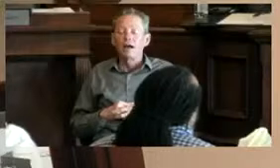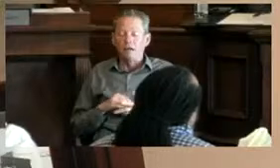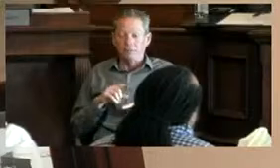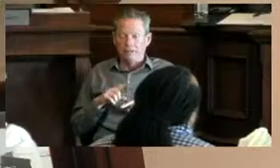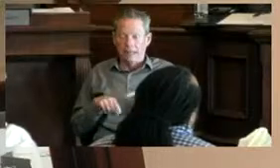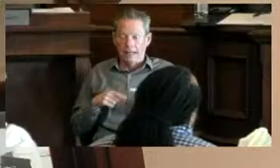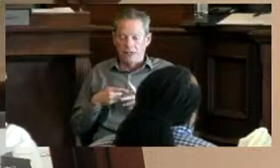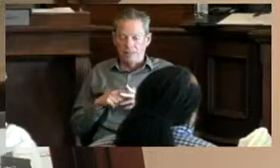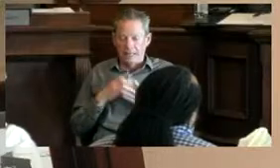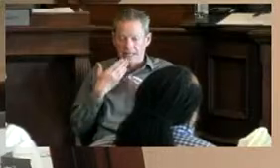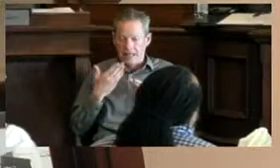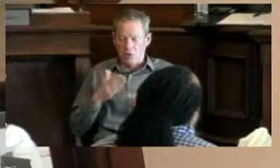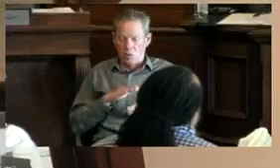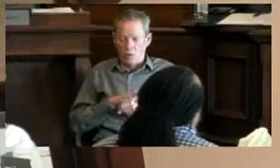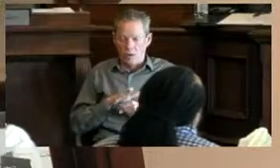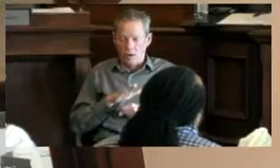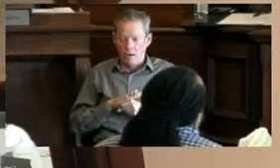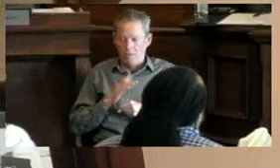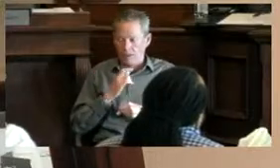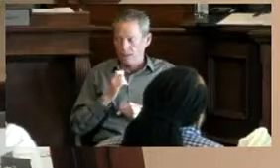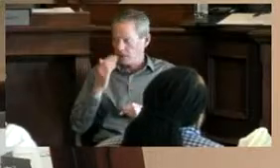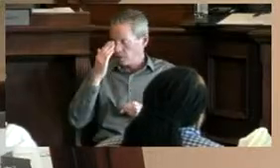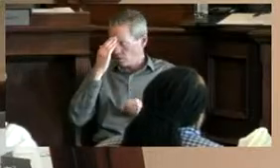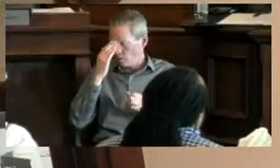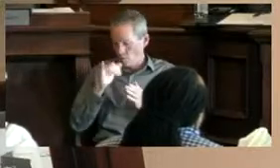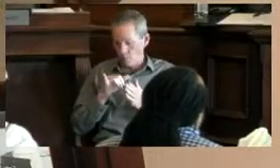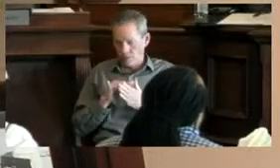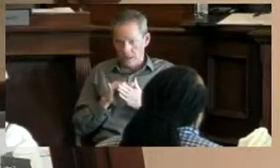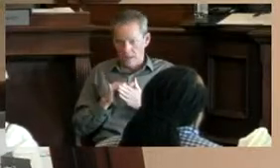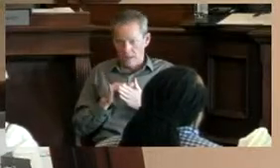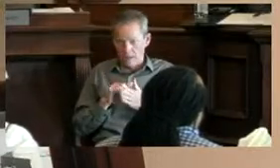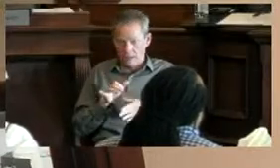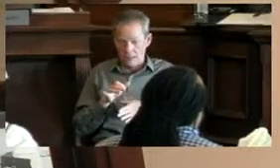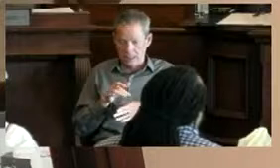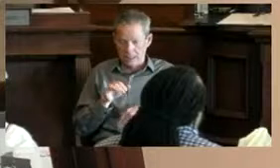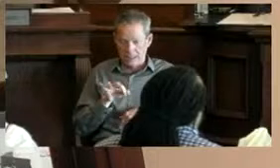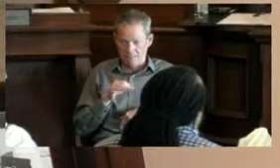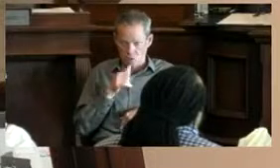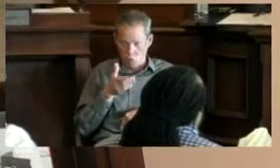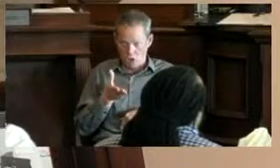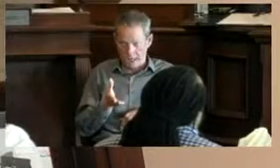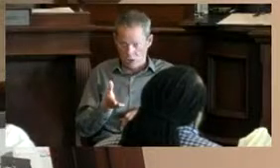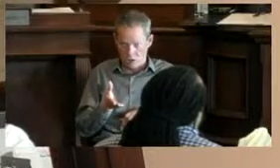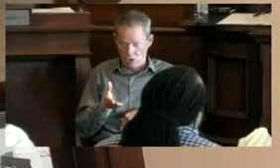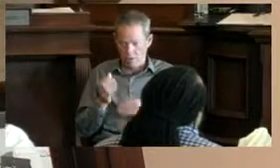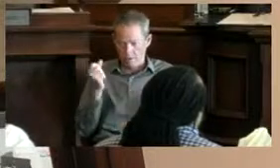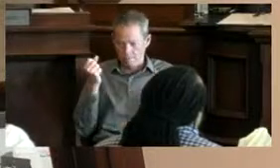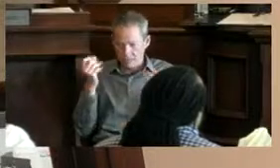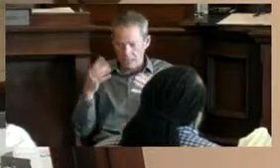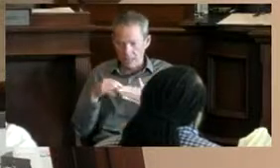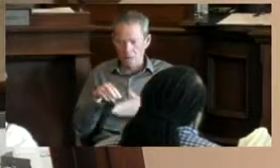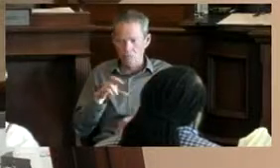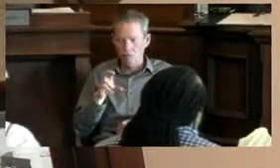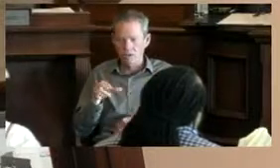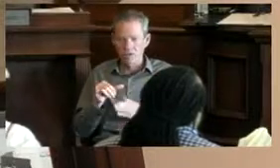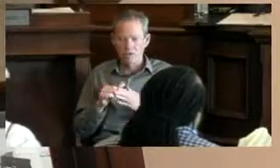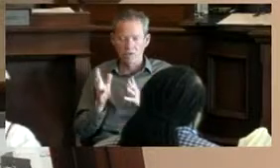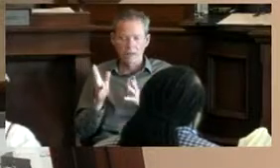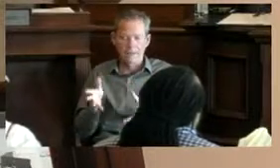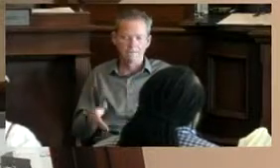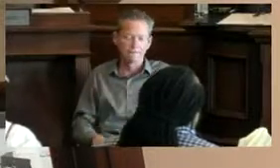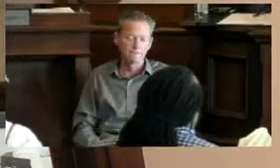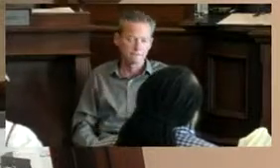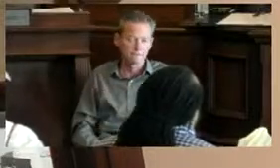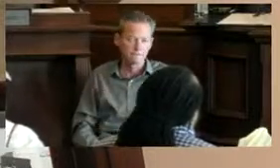begin to thank you enough, because I know that in absence of you doing this, there's many in Rochester that would be left